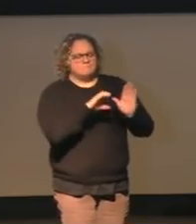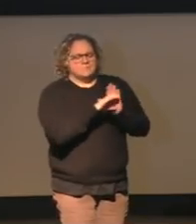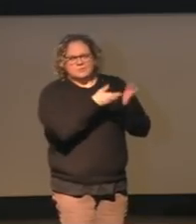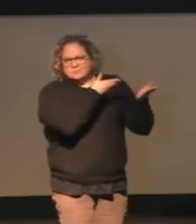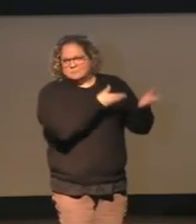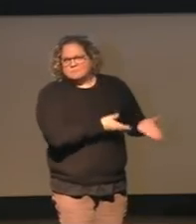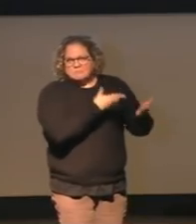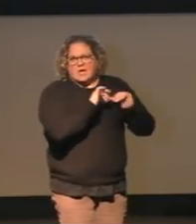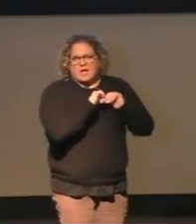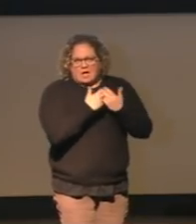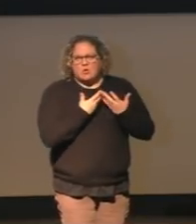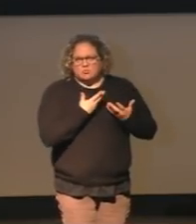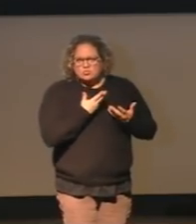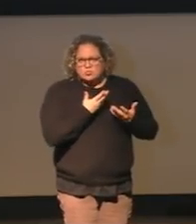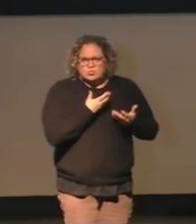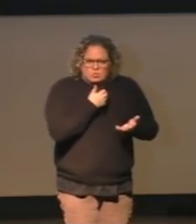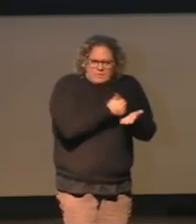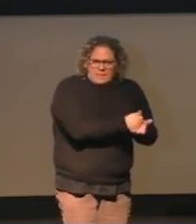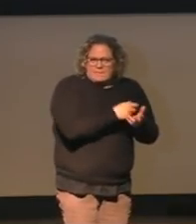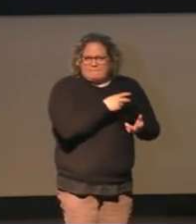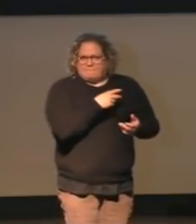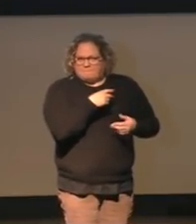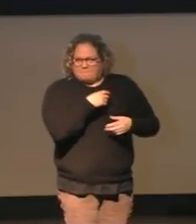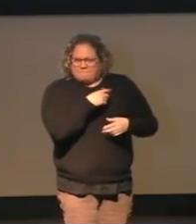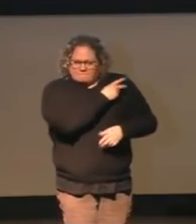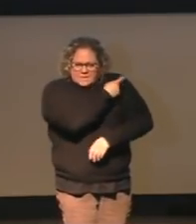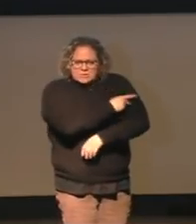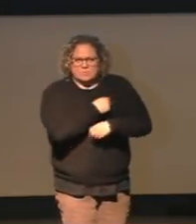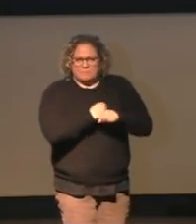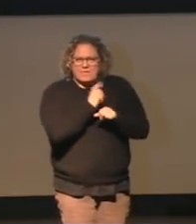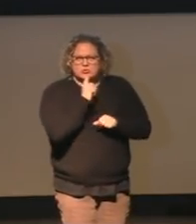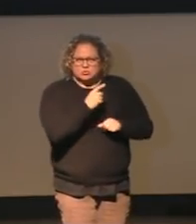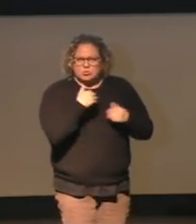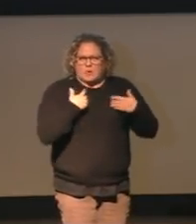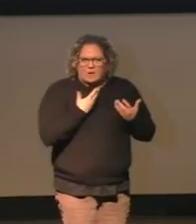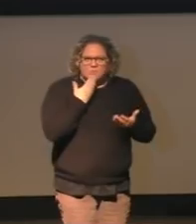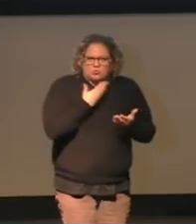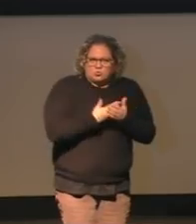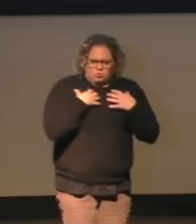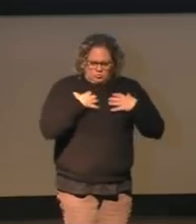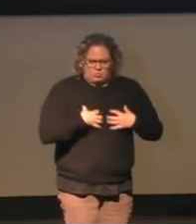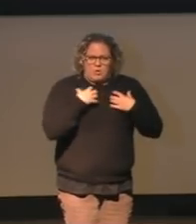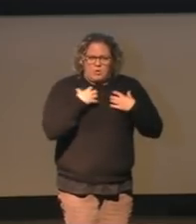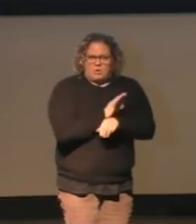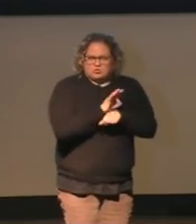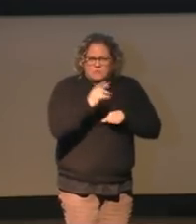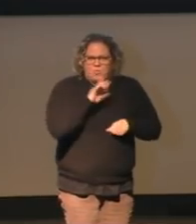how to prone patients to ensure that they have good pulmonary hygiene for their patients.